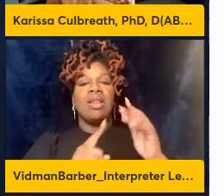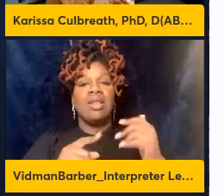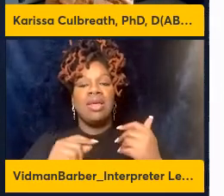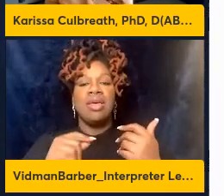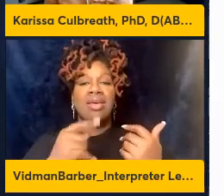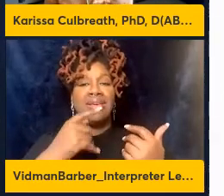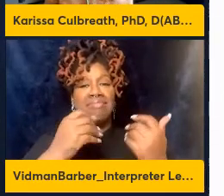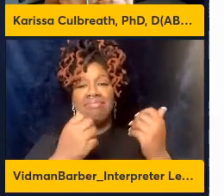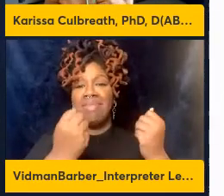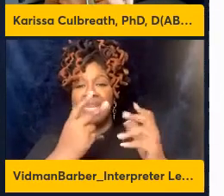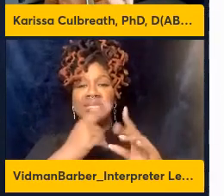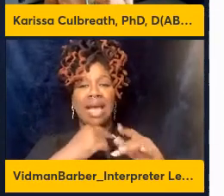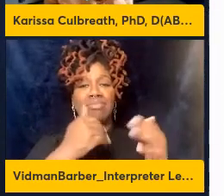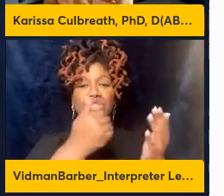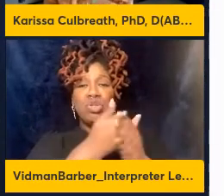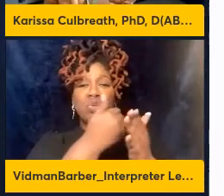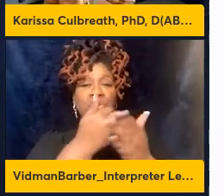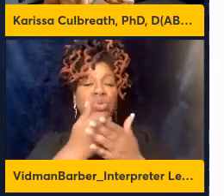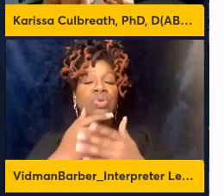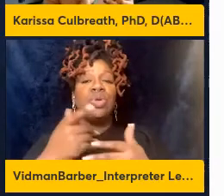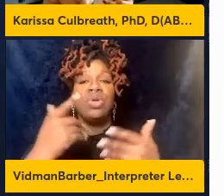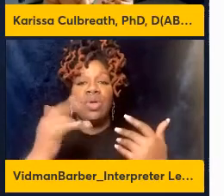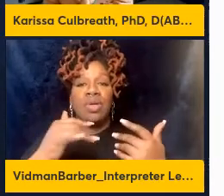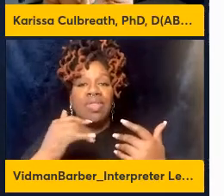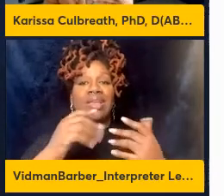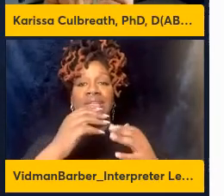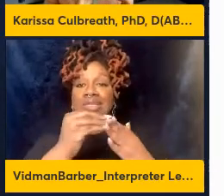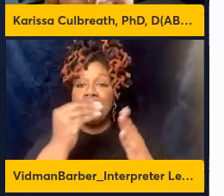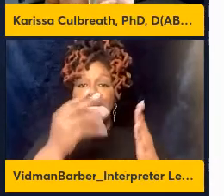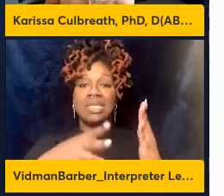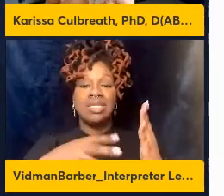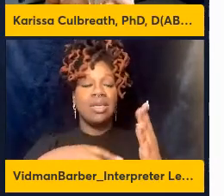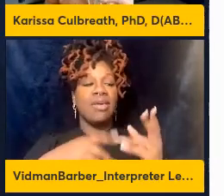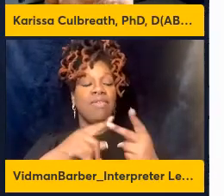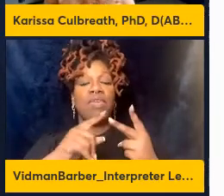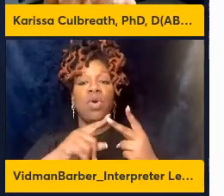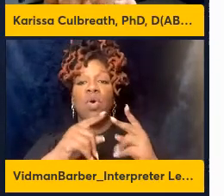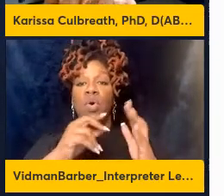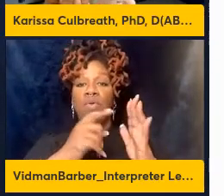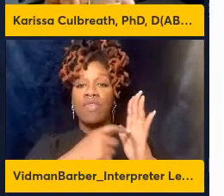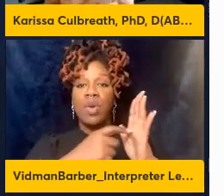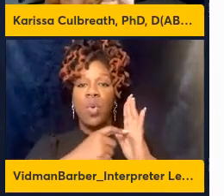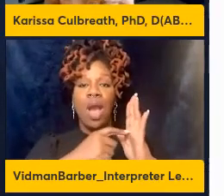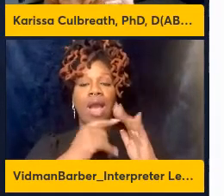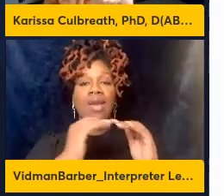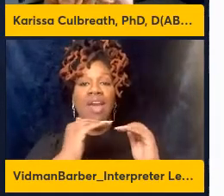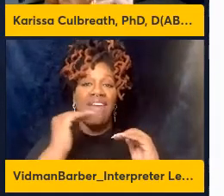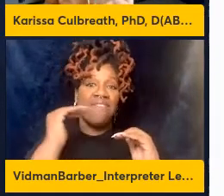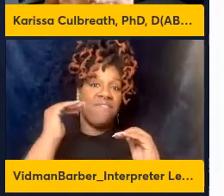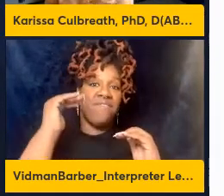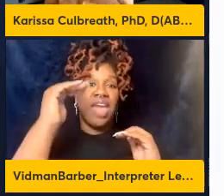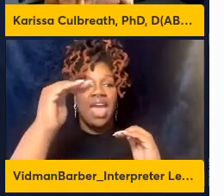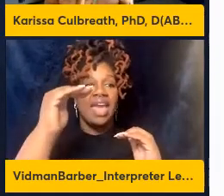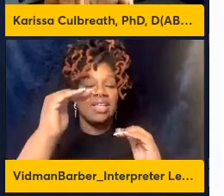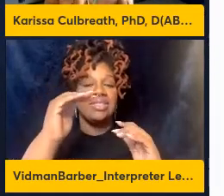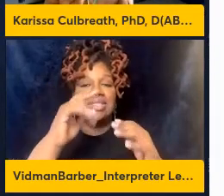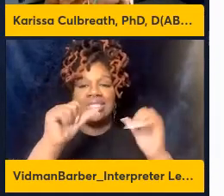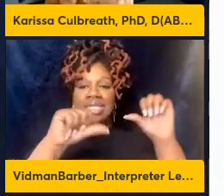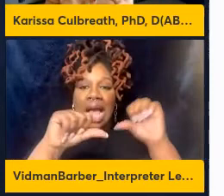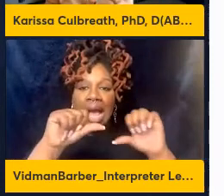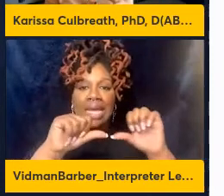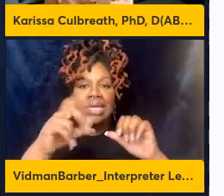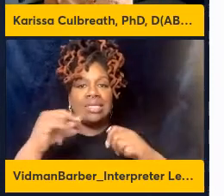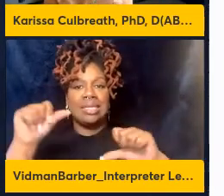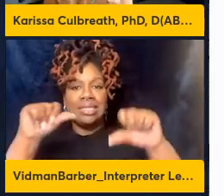expensive. Often these emerging methods require extremely advanced science and scientists to be able